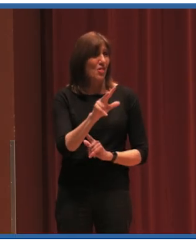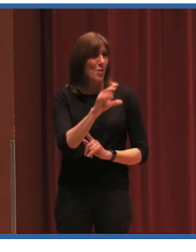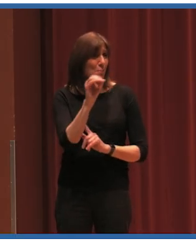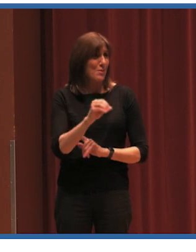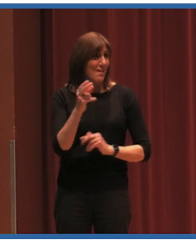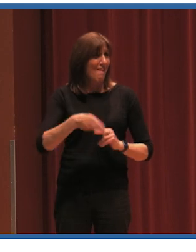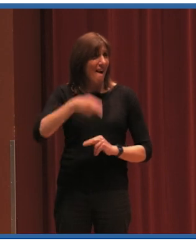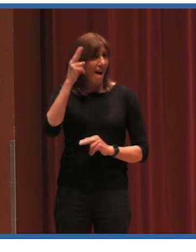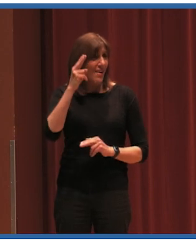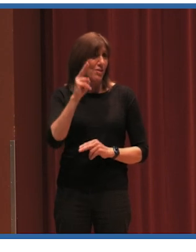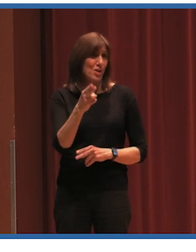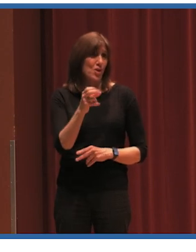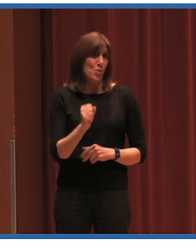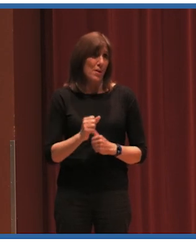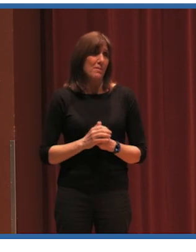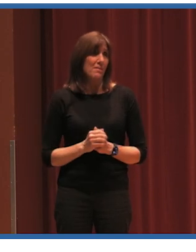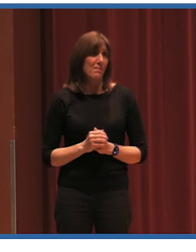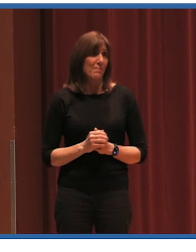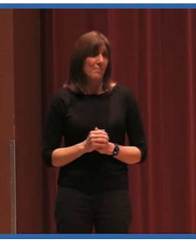rate.